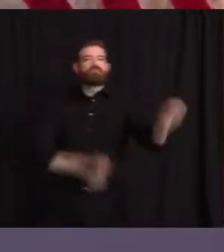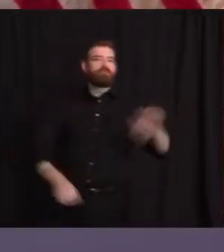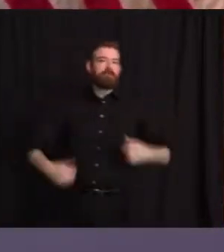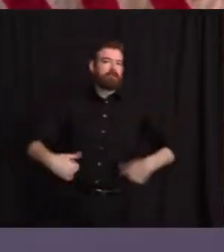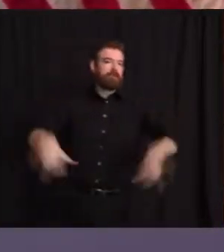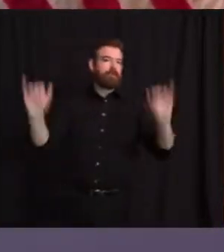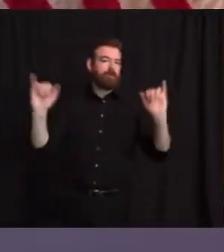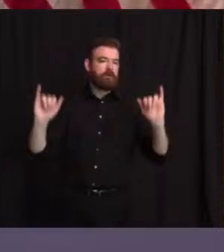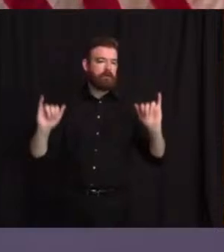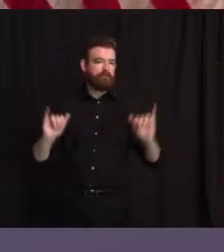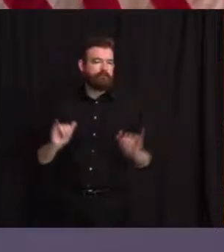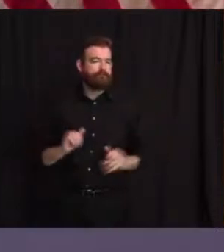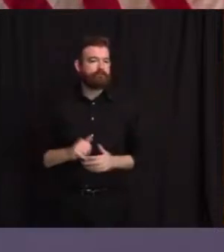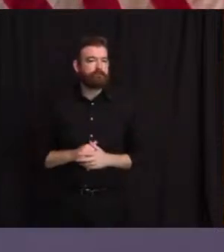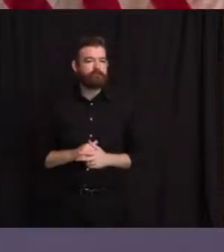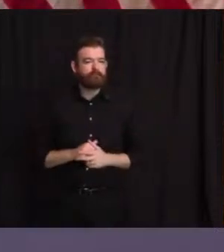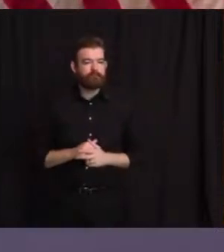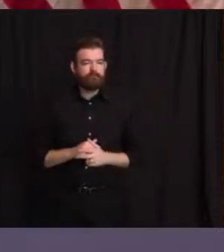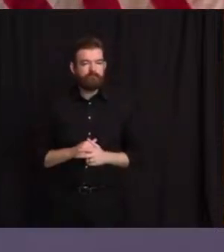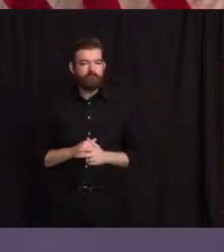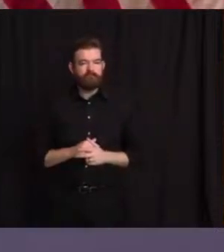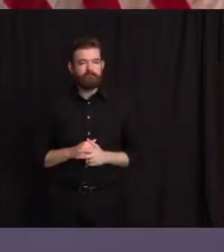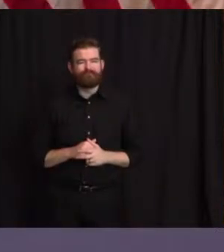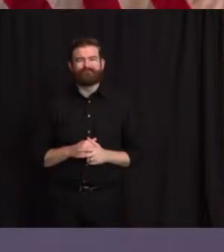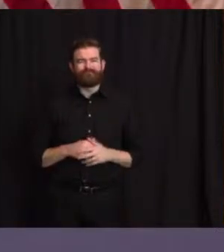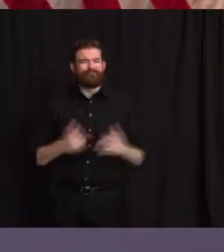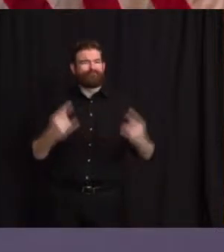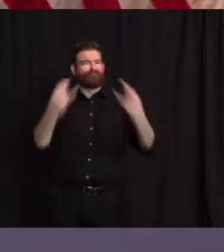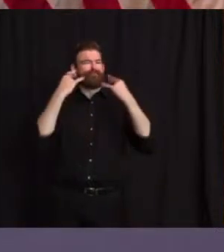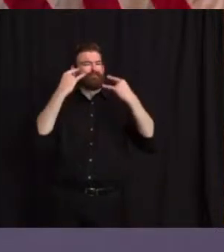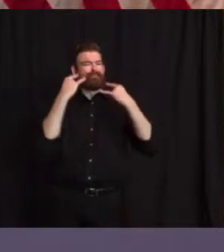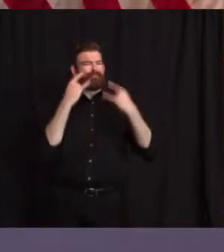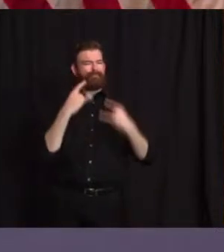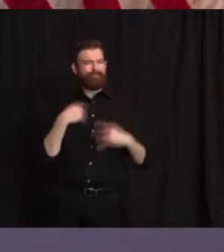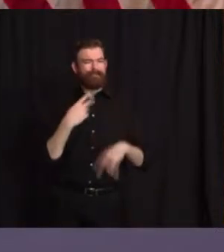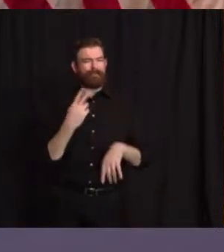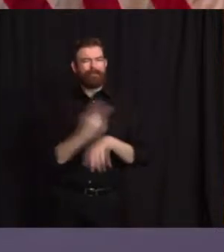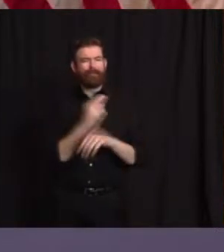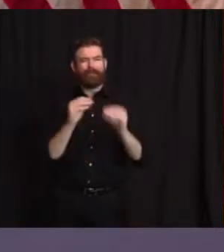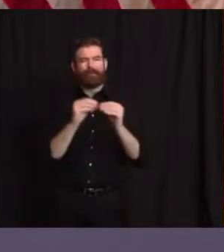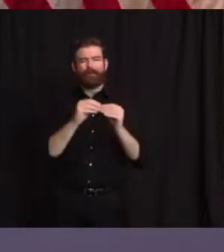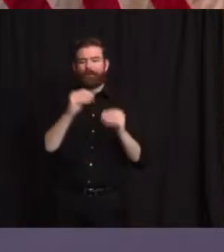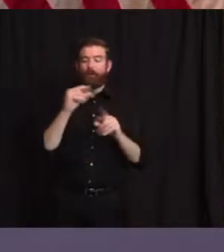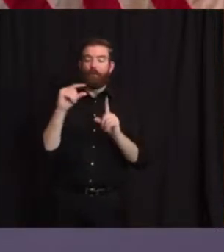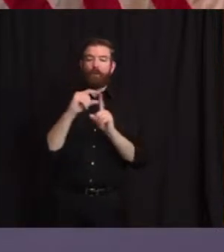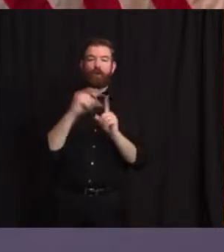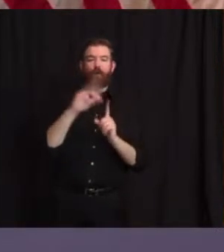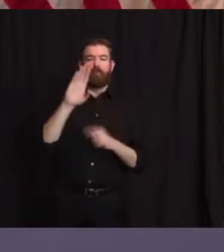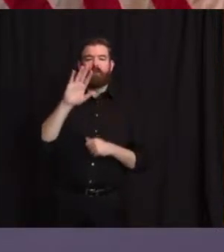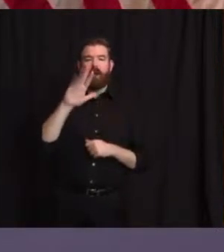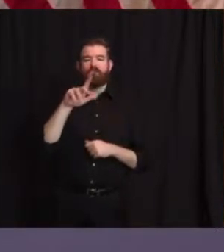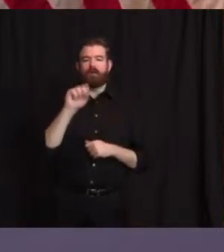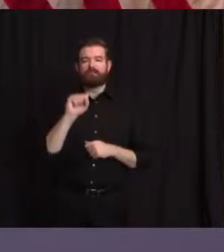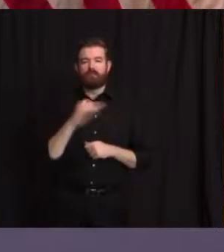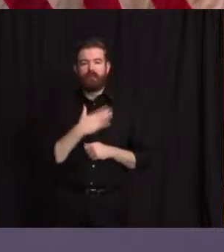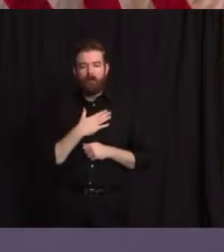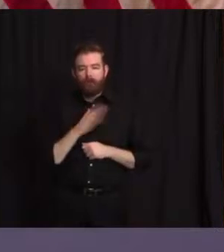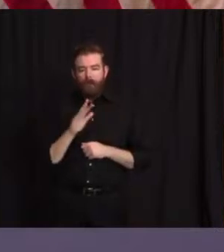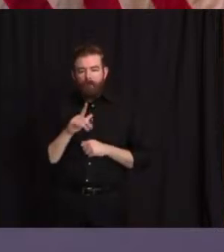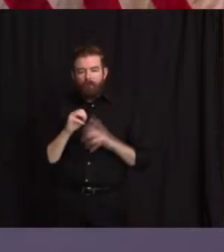you're cohabitating with family, overwhelmingly most likely, and or some folks you've just been in a